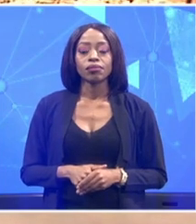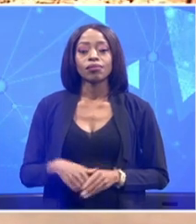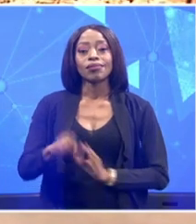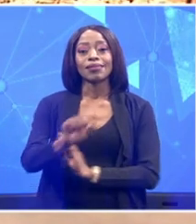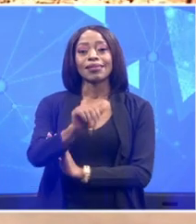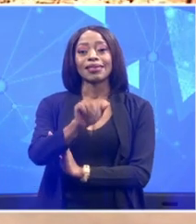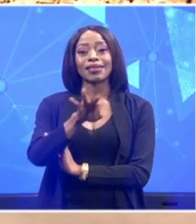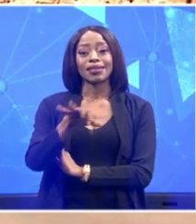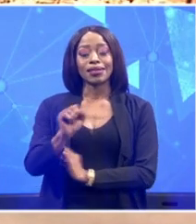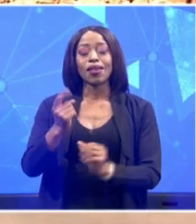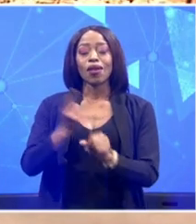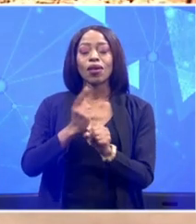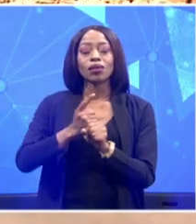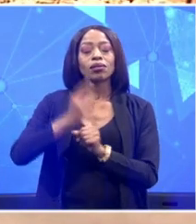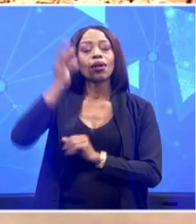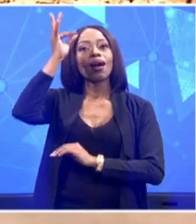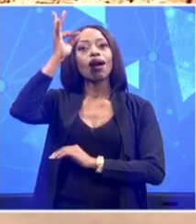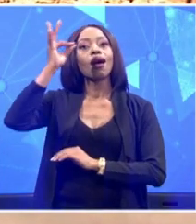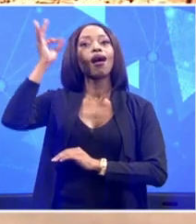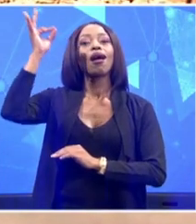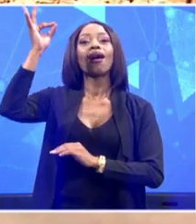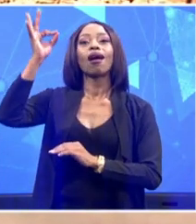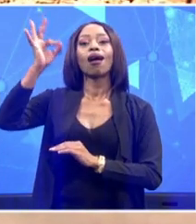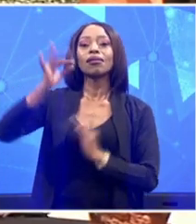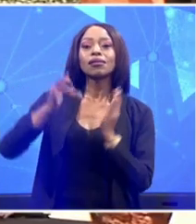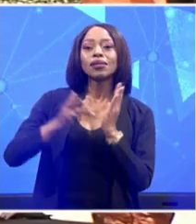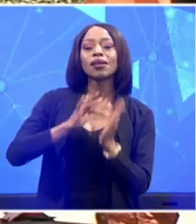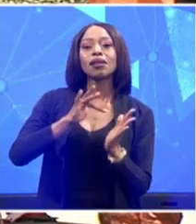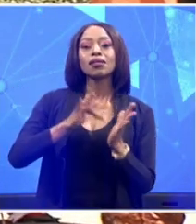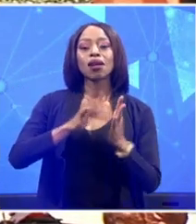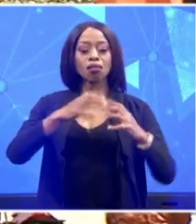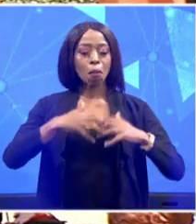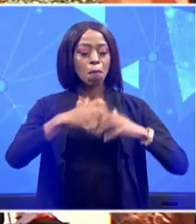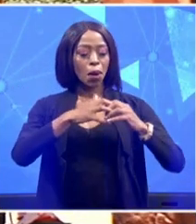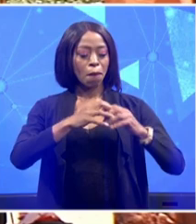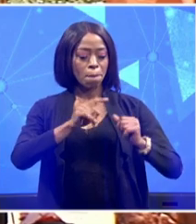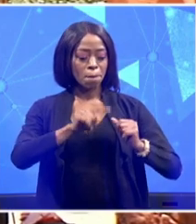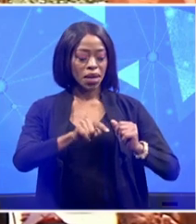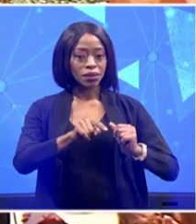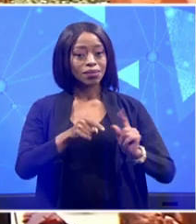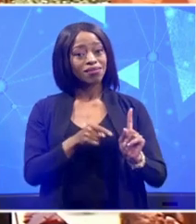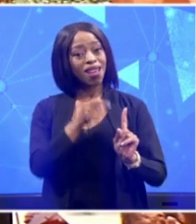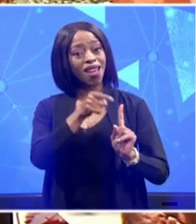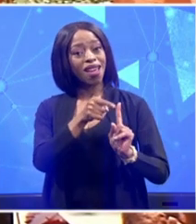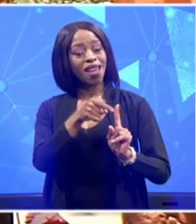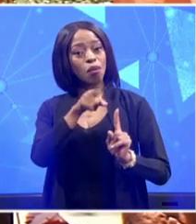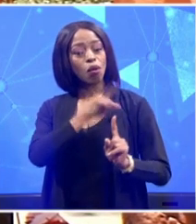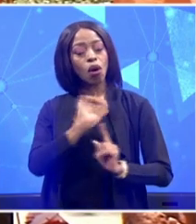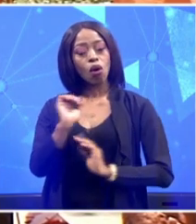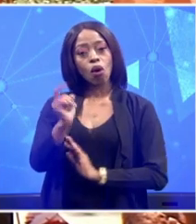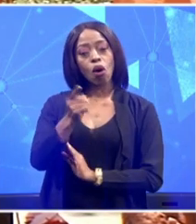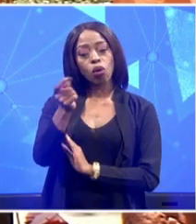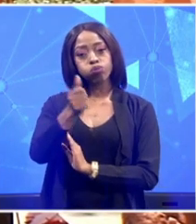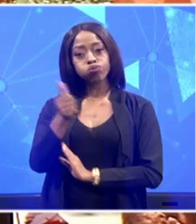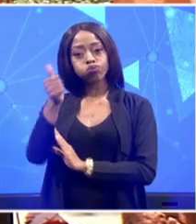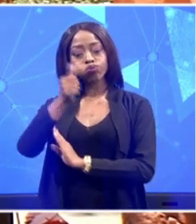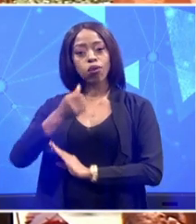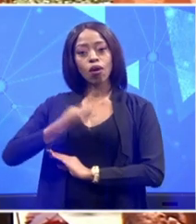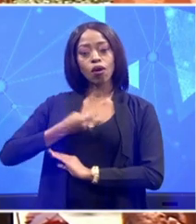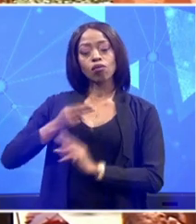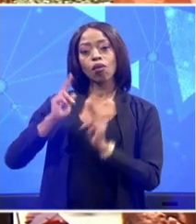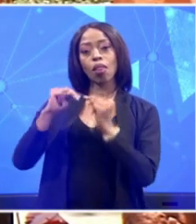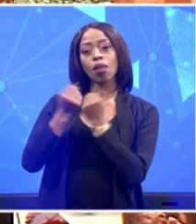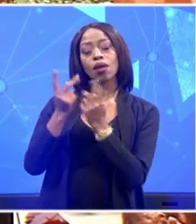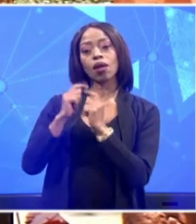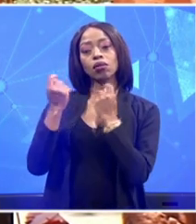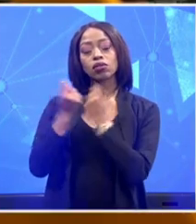SAFA always had a dream of building its own technical centre. The centre is intended to house all senior and junior national